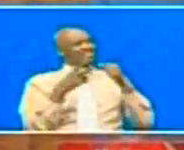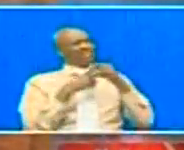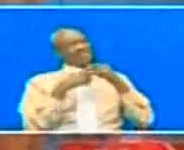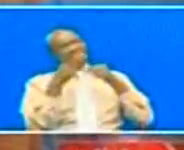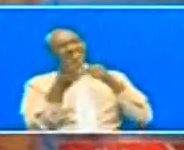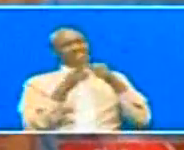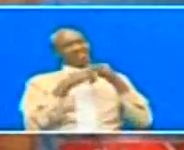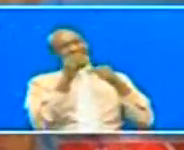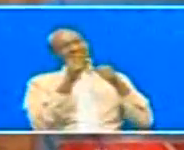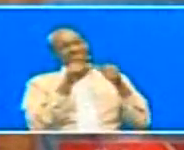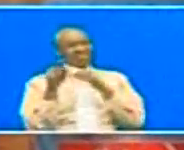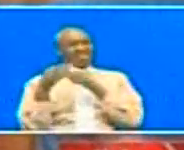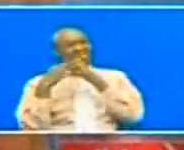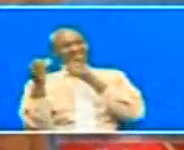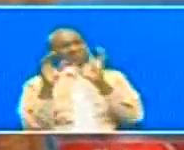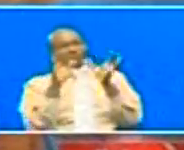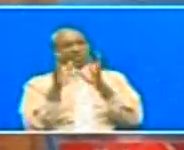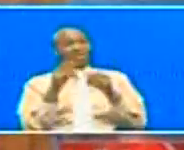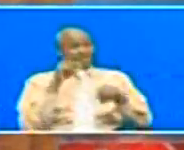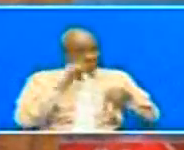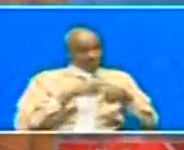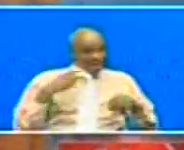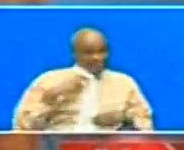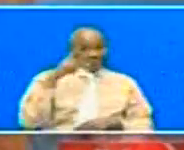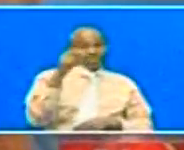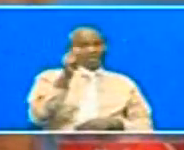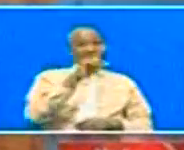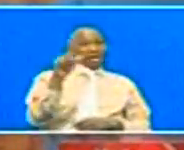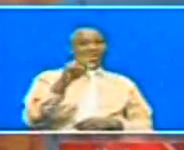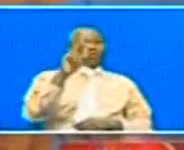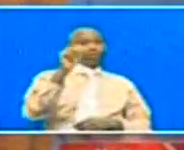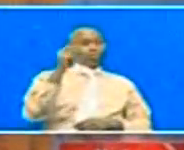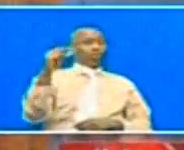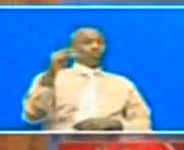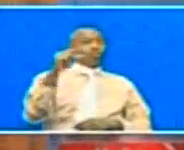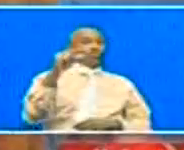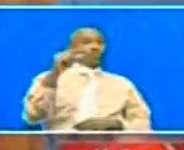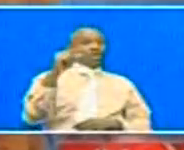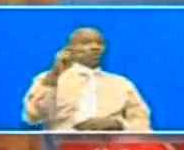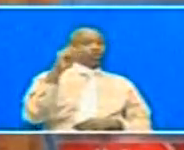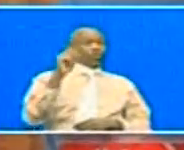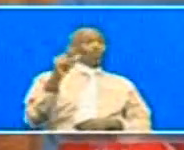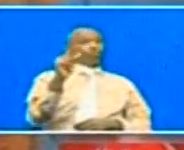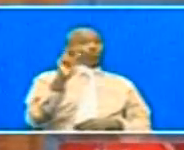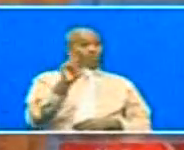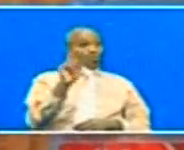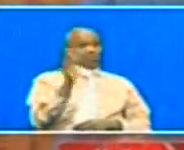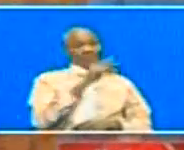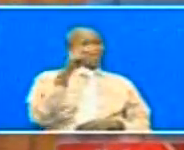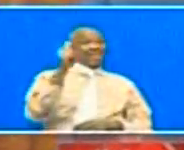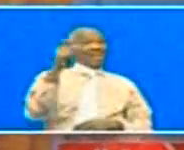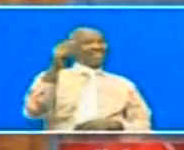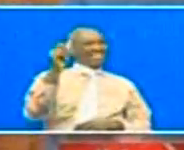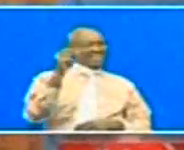80s. 70s. When Kazungu Katana Joseph, KK, Senda Wakwayera, the